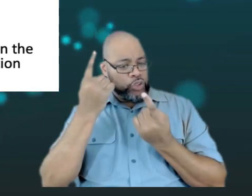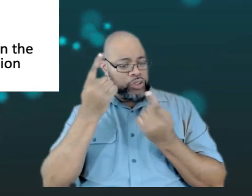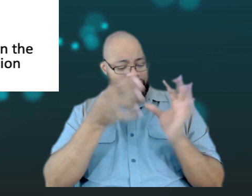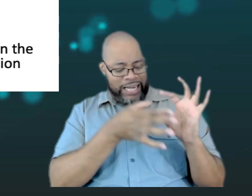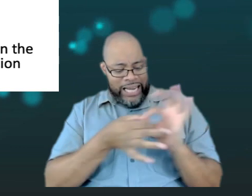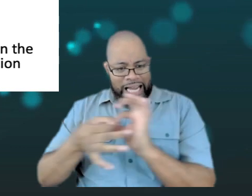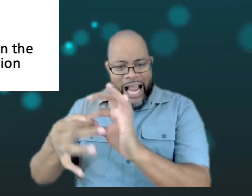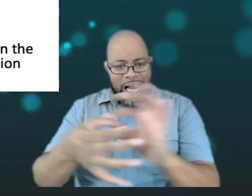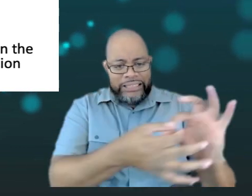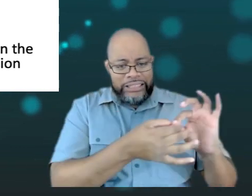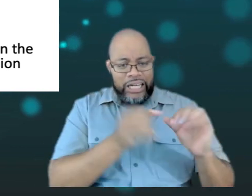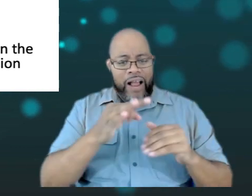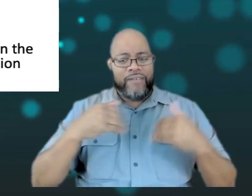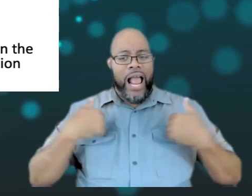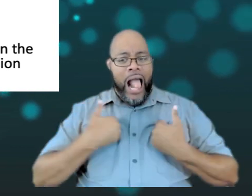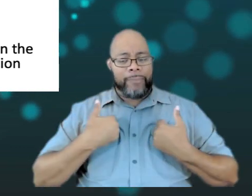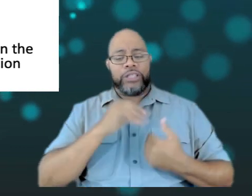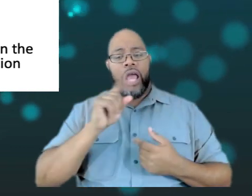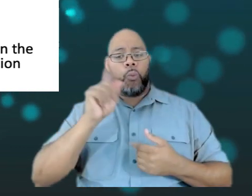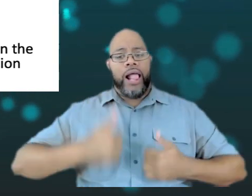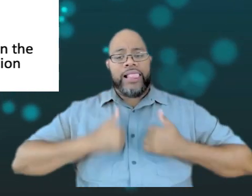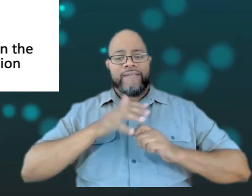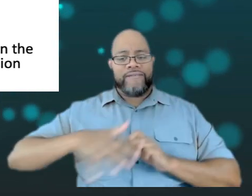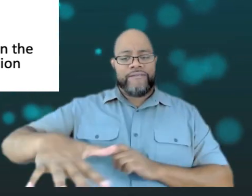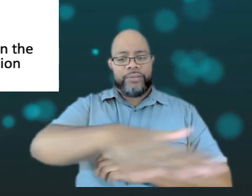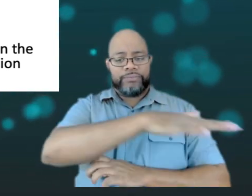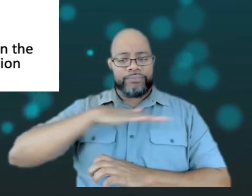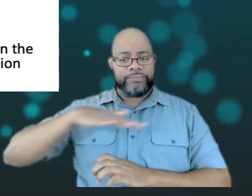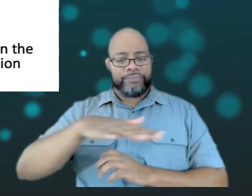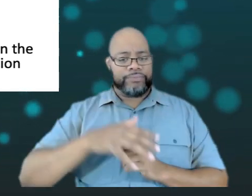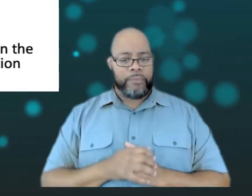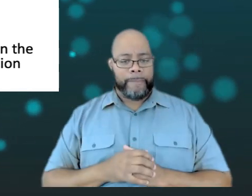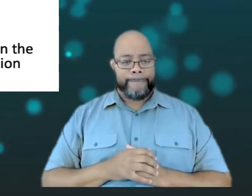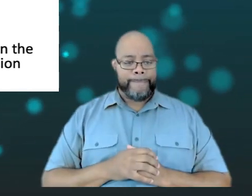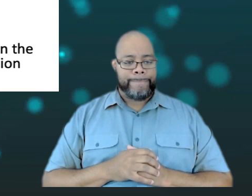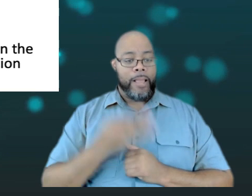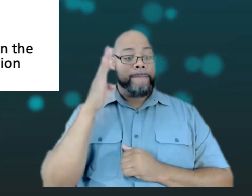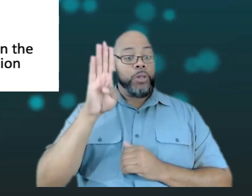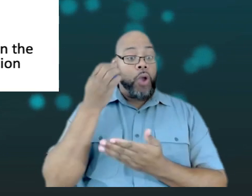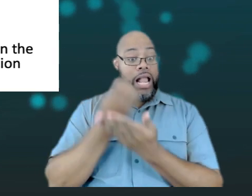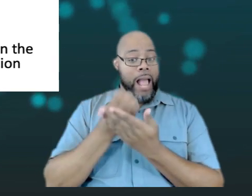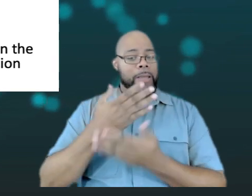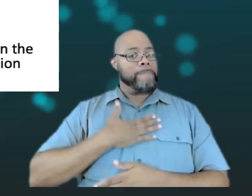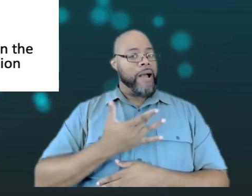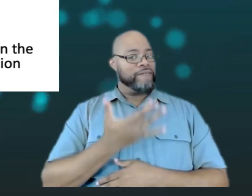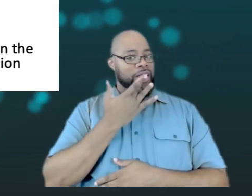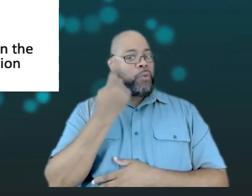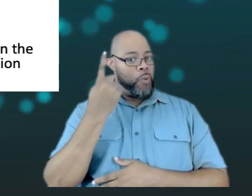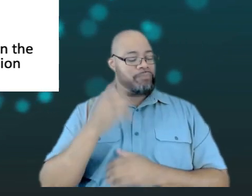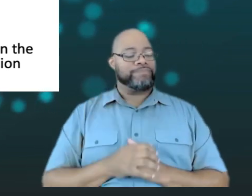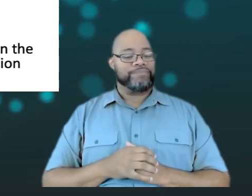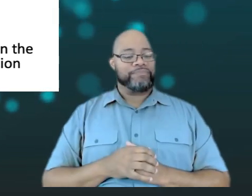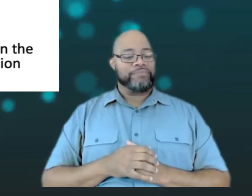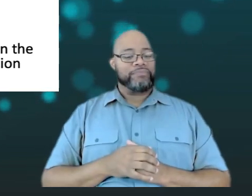the interconnectedness of species and habitats. The blue economy, one of my favorites,